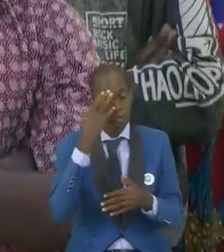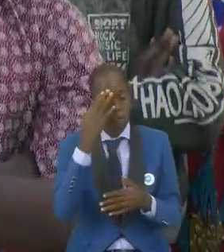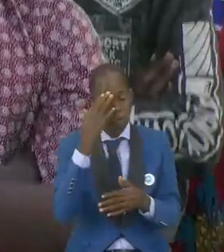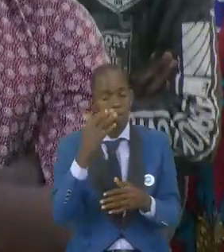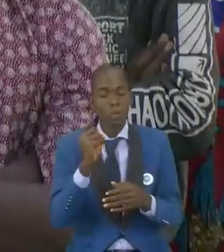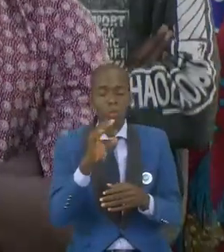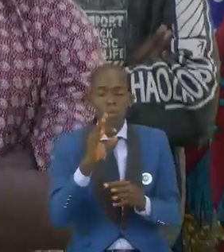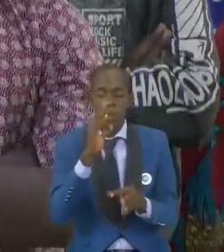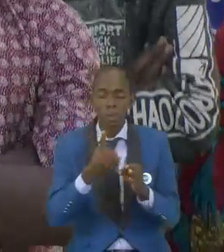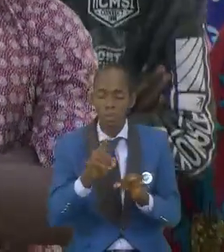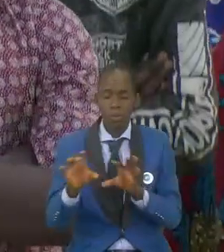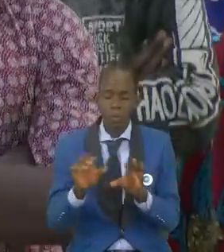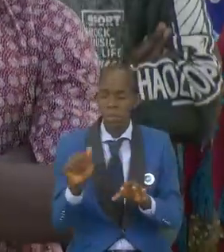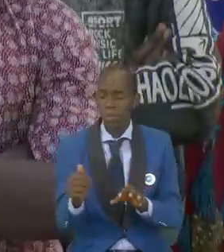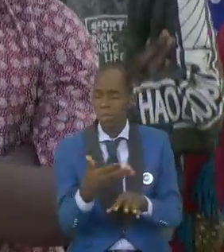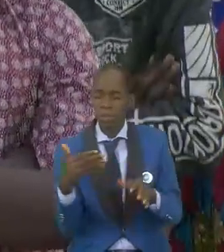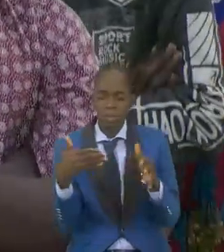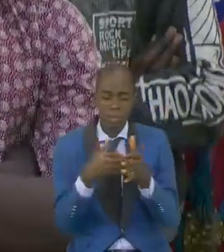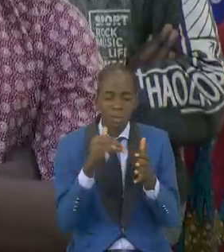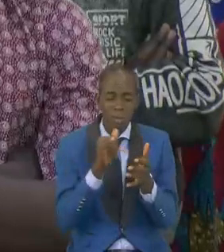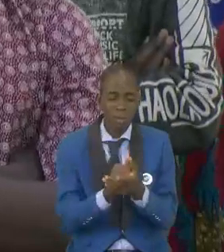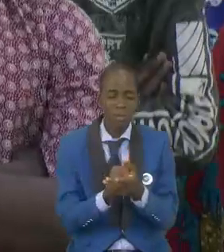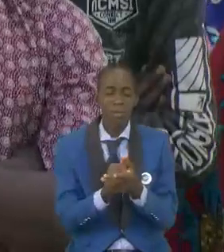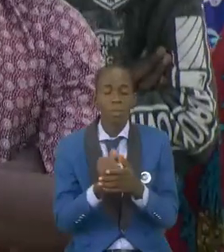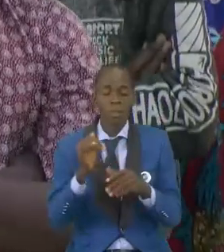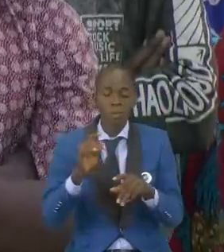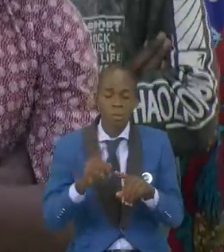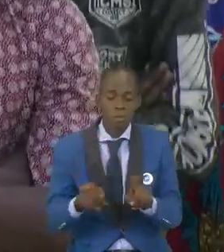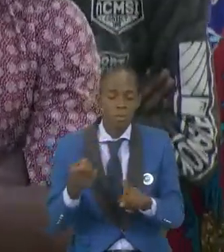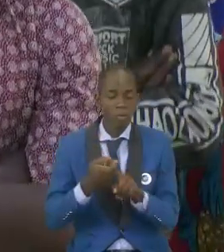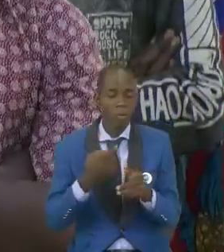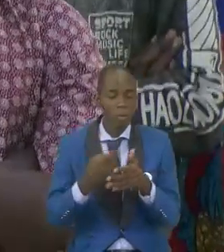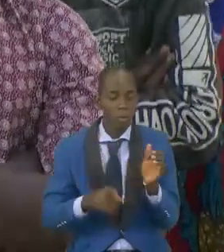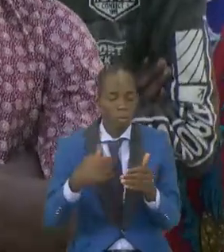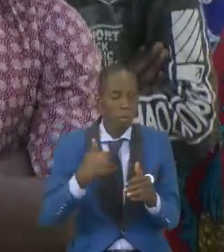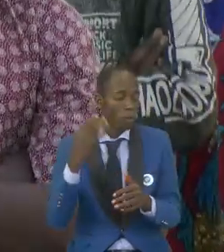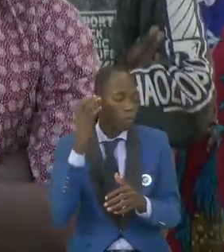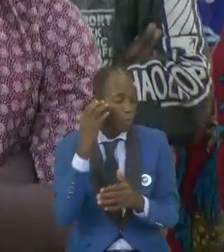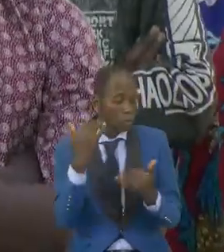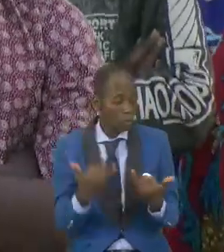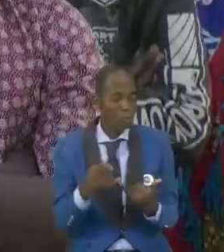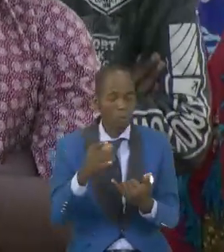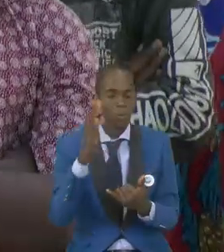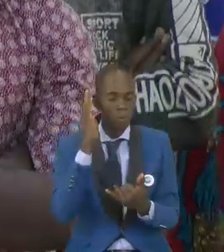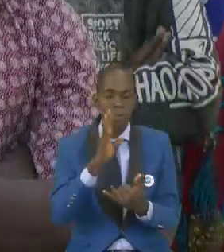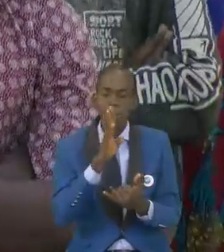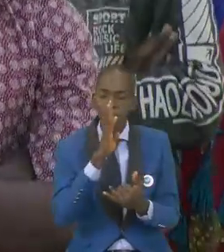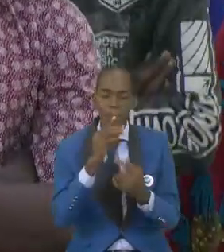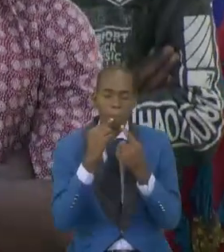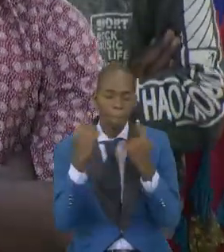anything contrary to what you have heard now, you'll be sinning.